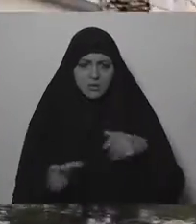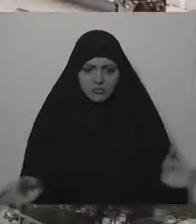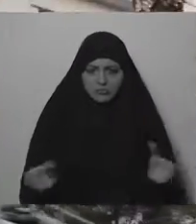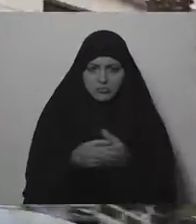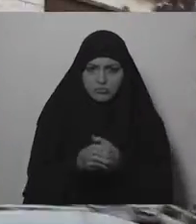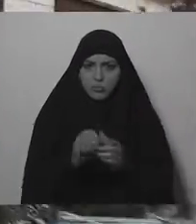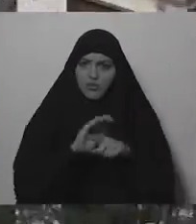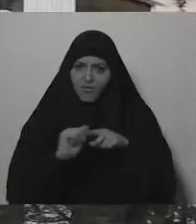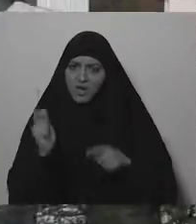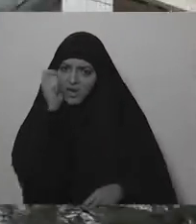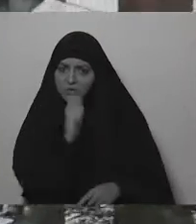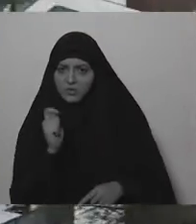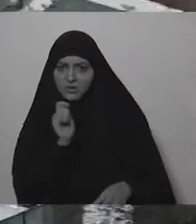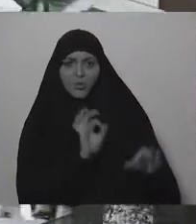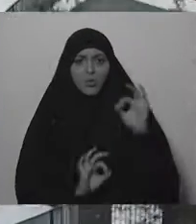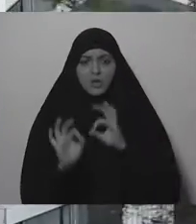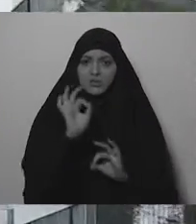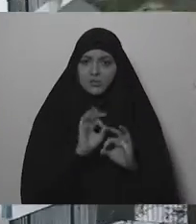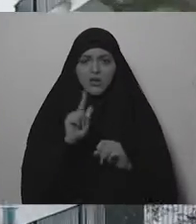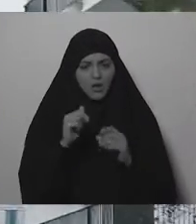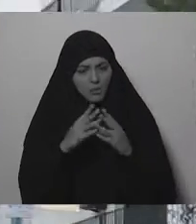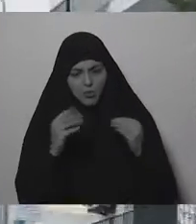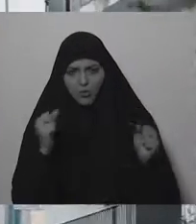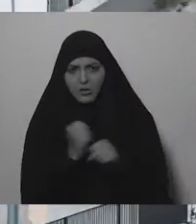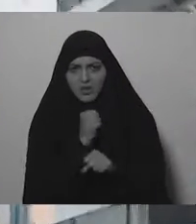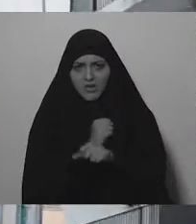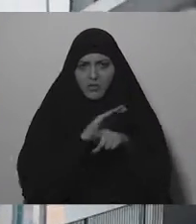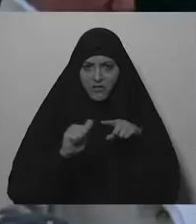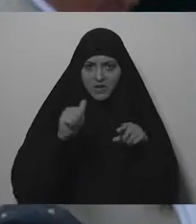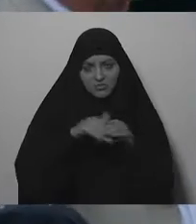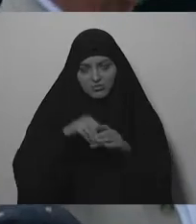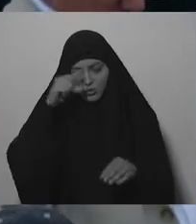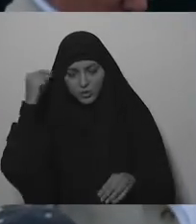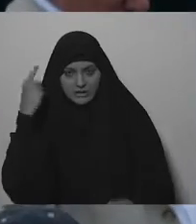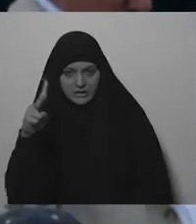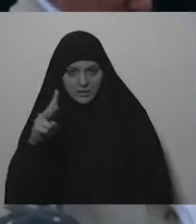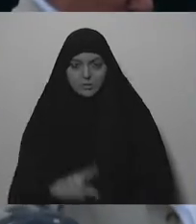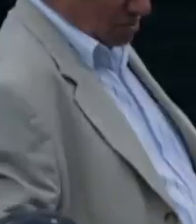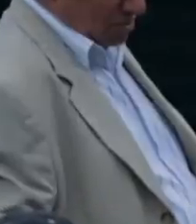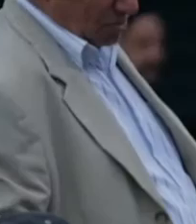and formed organizations and associations. There is lot of work to do in Tunisia.